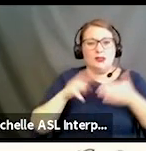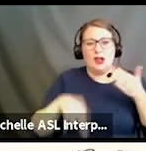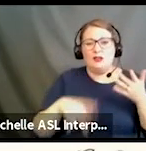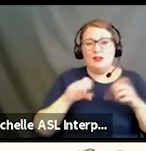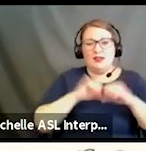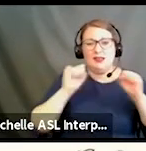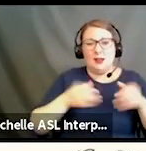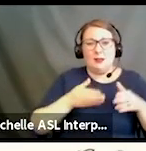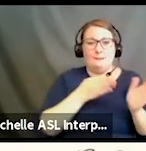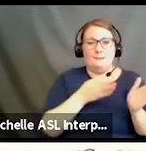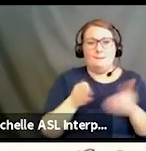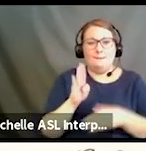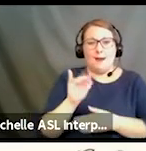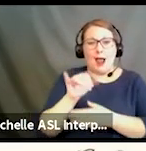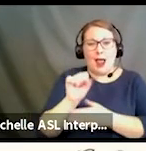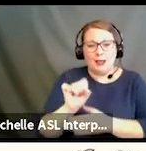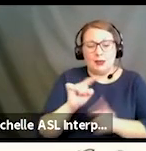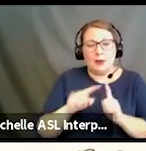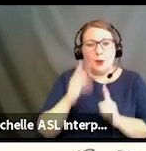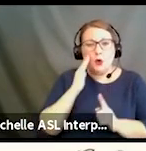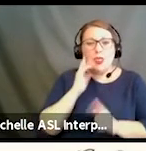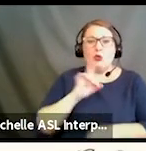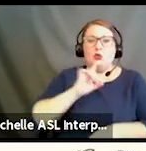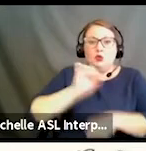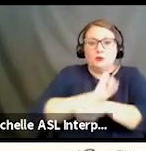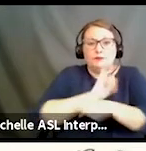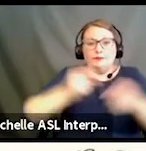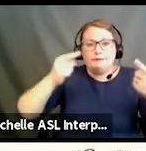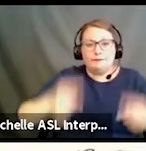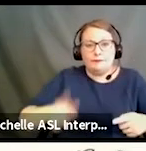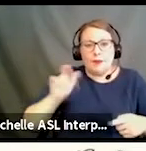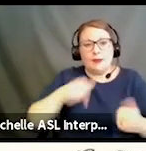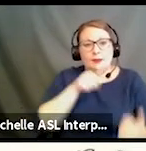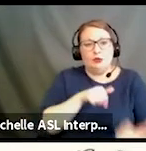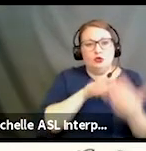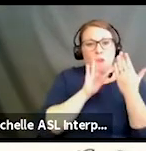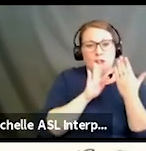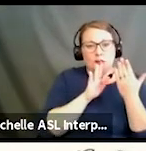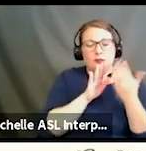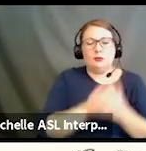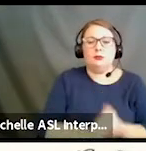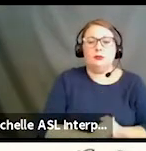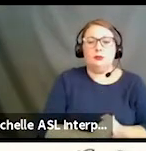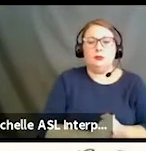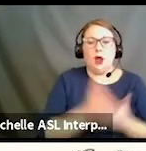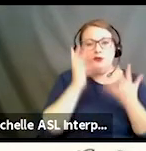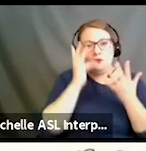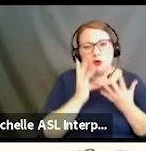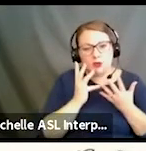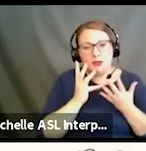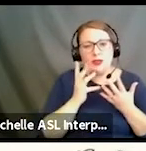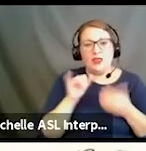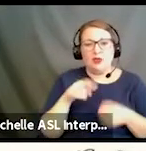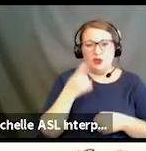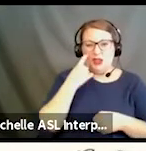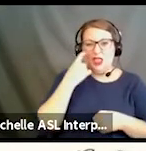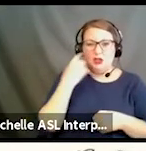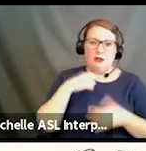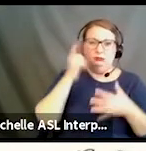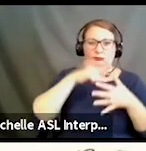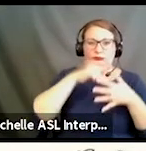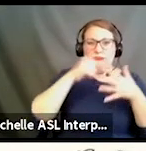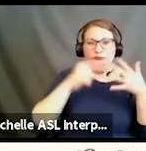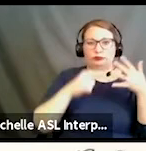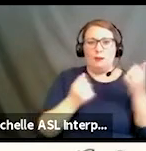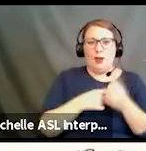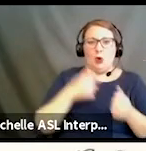systemic bias, but we do know that it's real and it needs to be addressed. Unfortunately, it's just the latest in a long line of